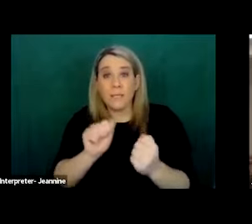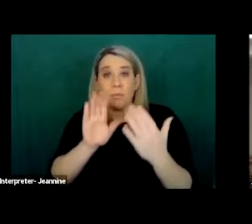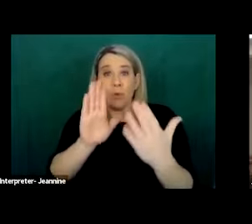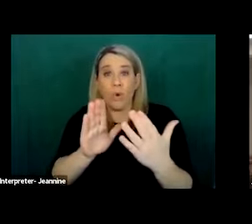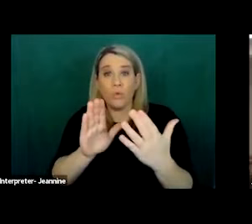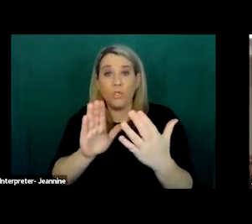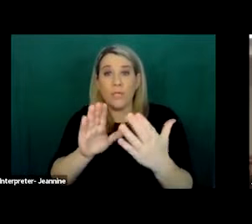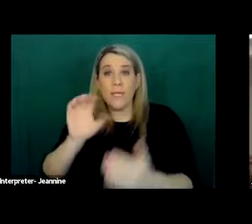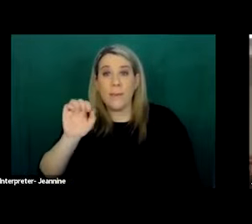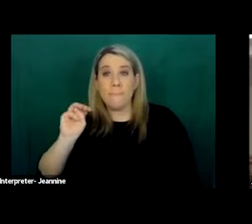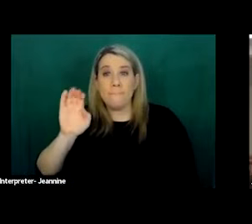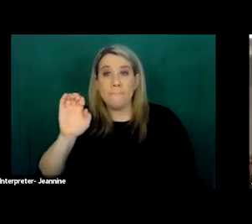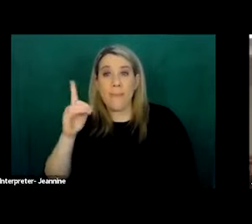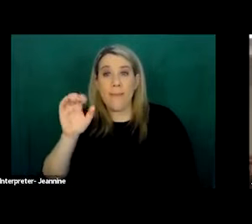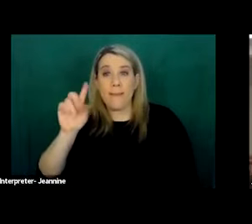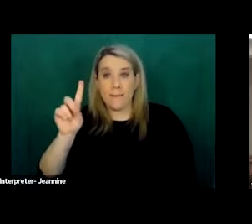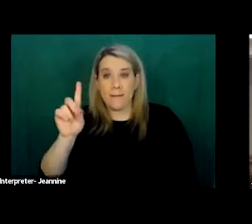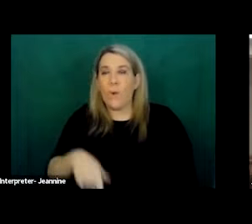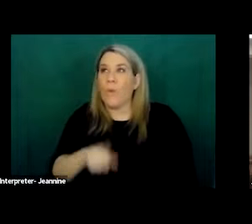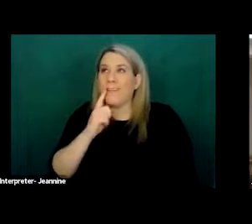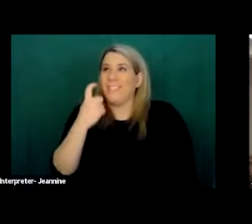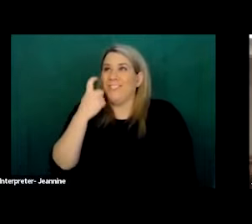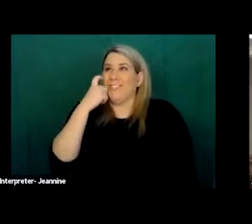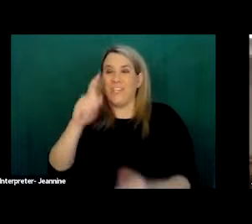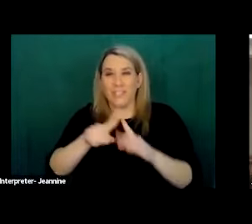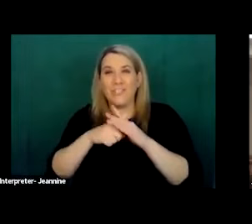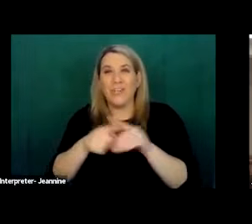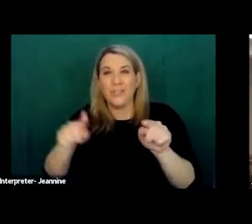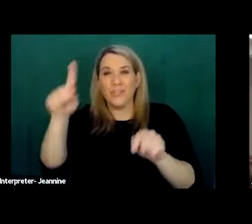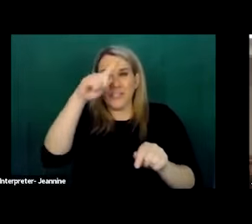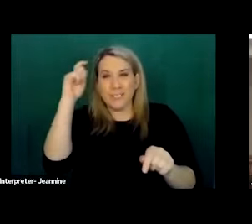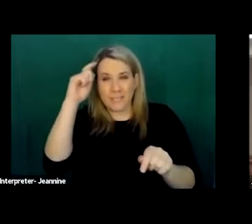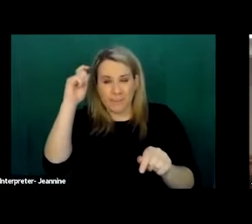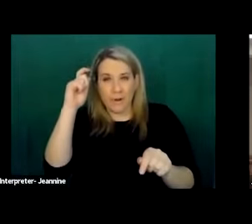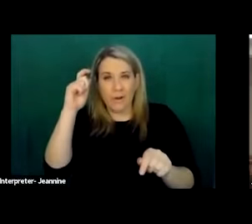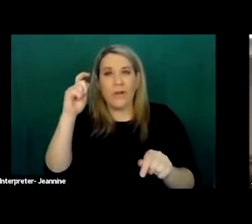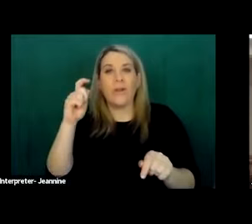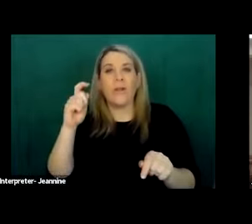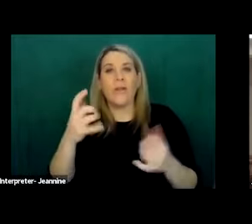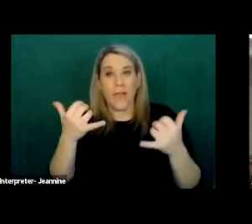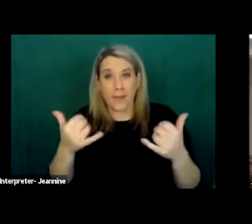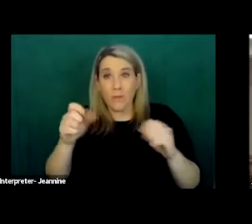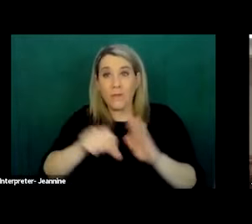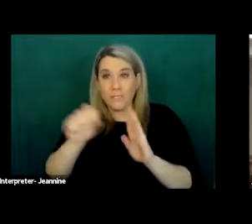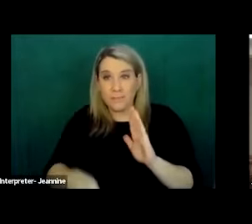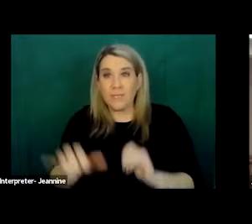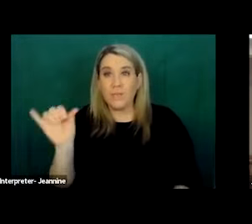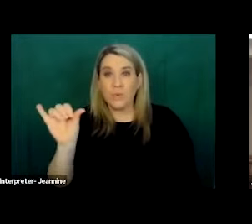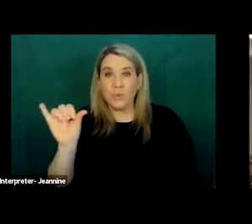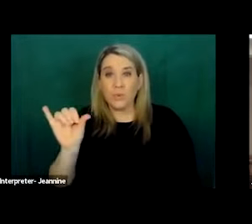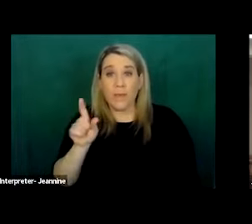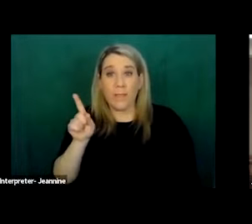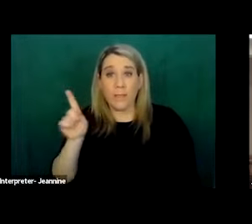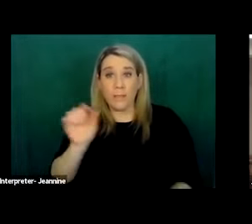embedded peer coaching. We actually just started this in the summer and are doing this with a course currently this semester. This